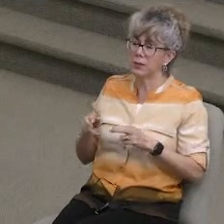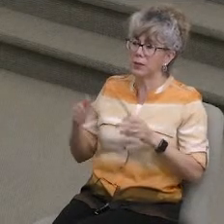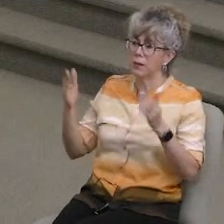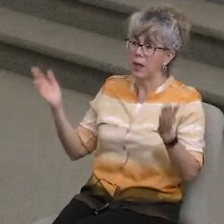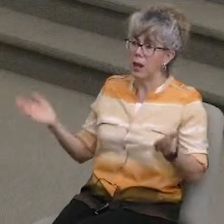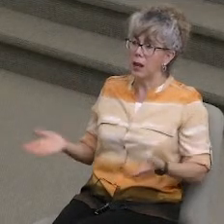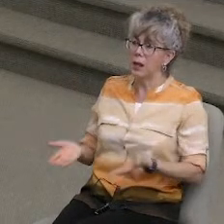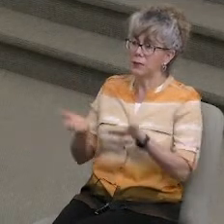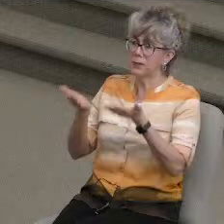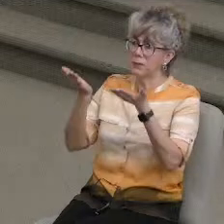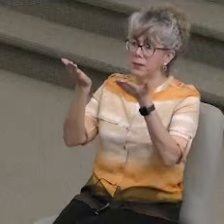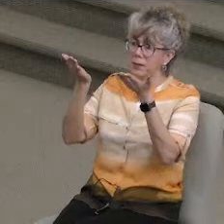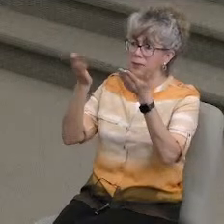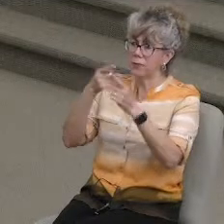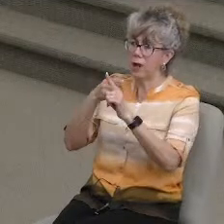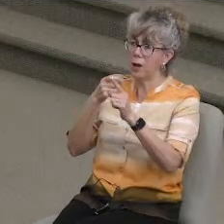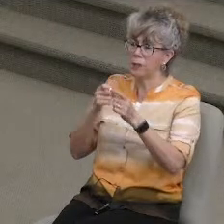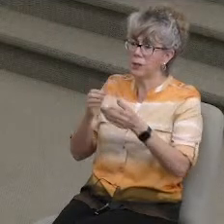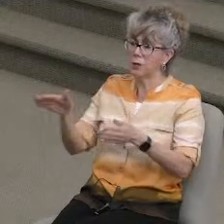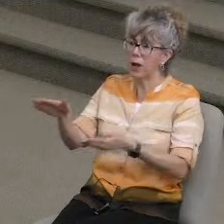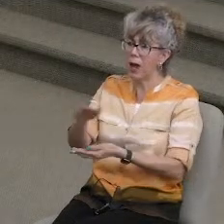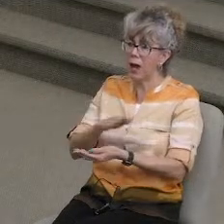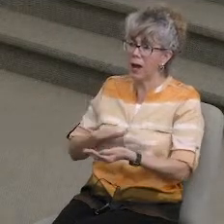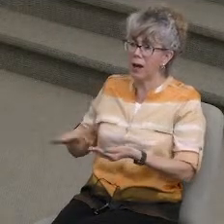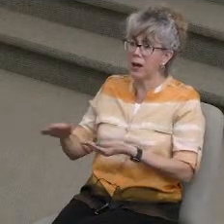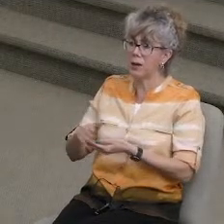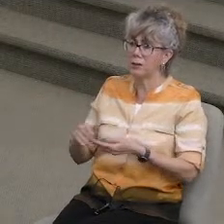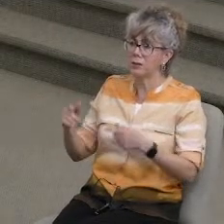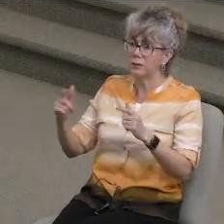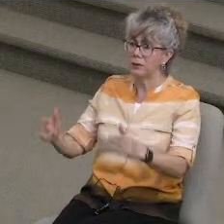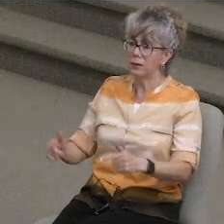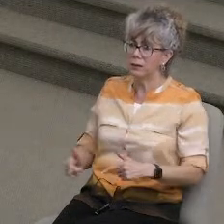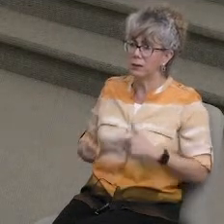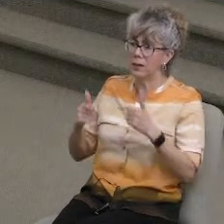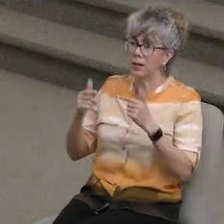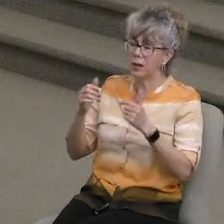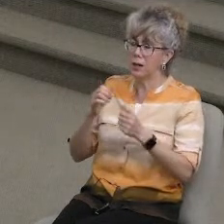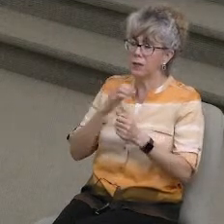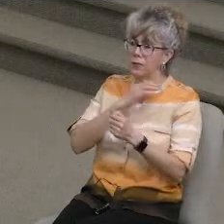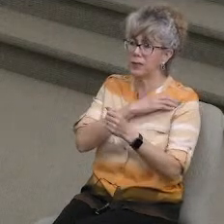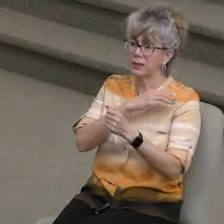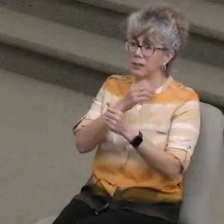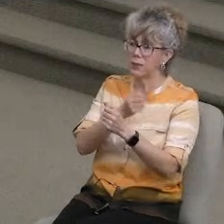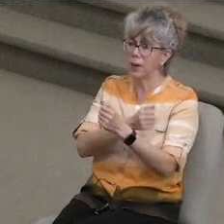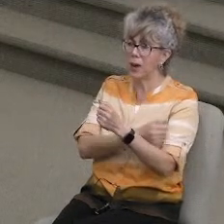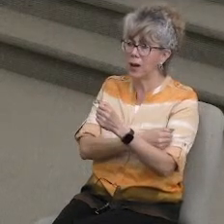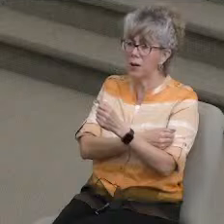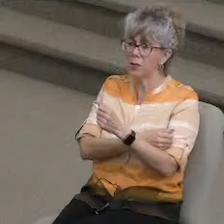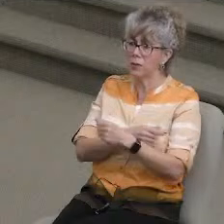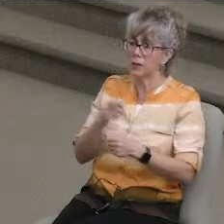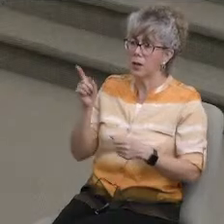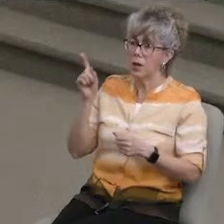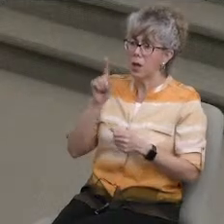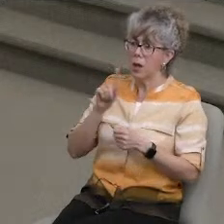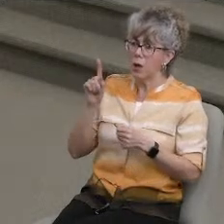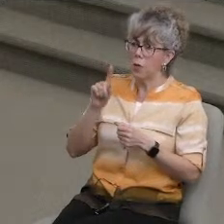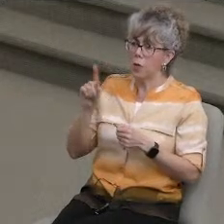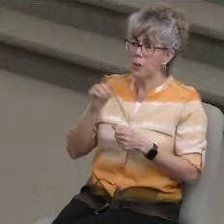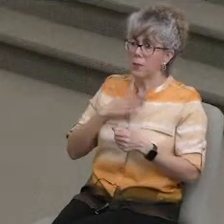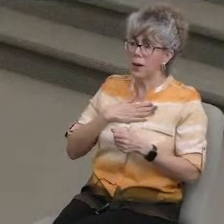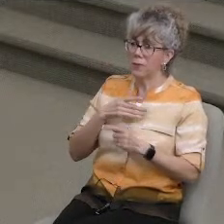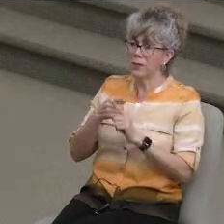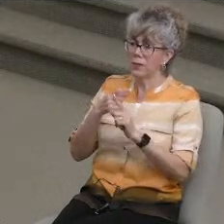redeemer, lifting me up from the ground. Love is the power.